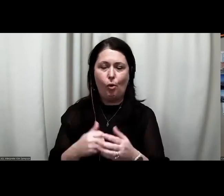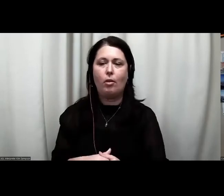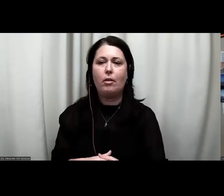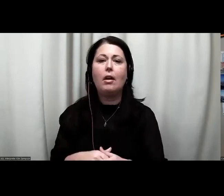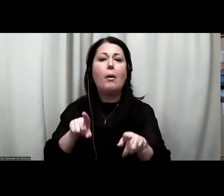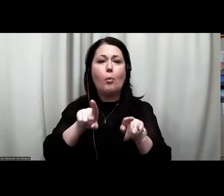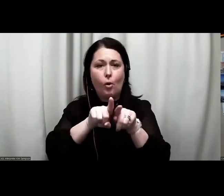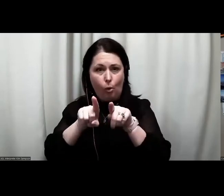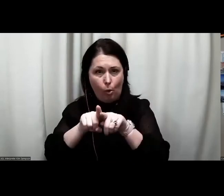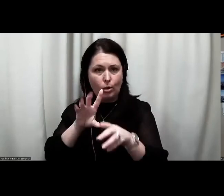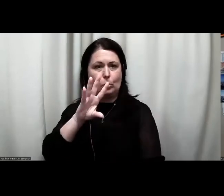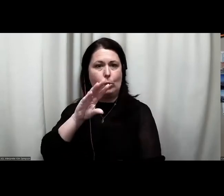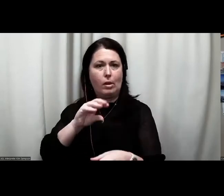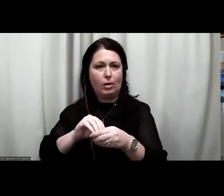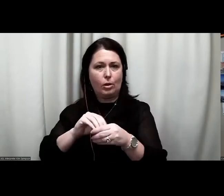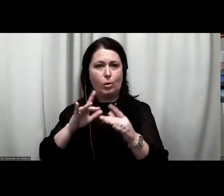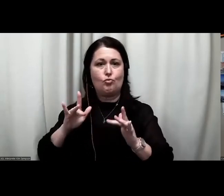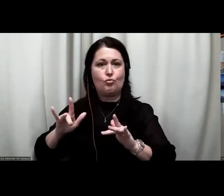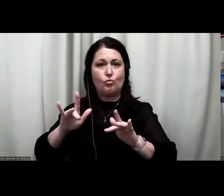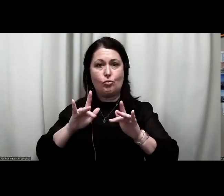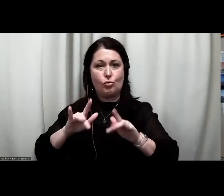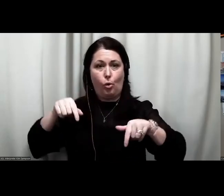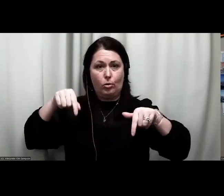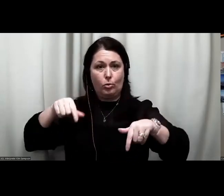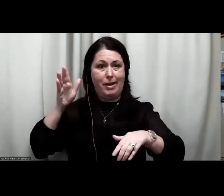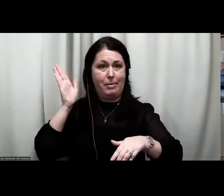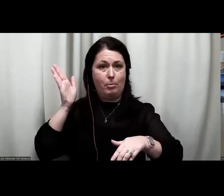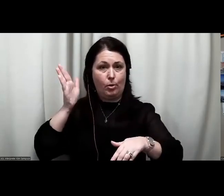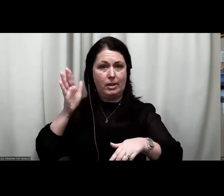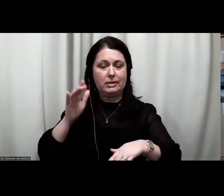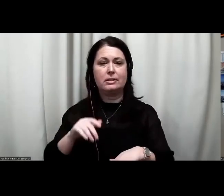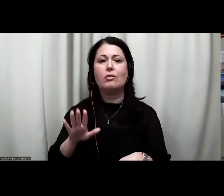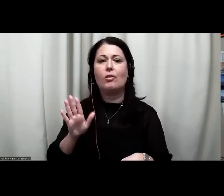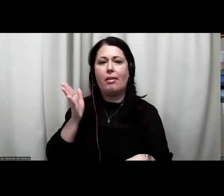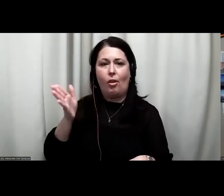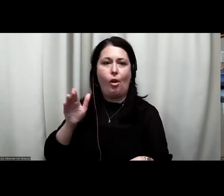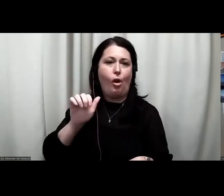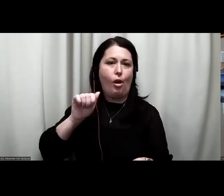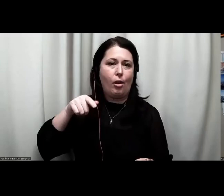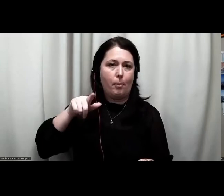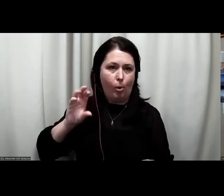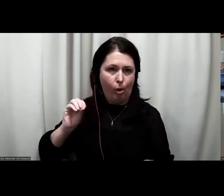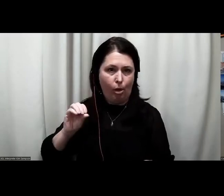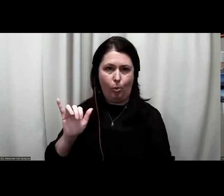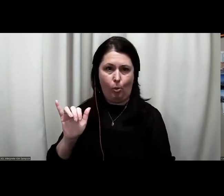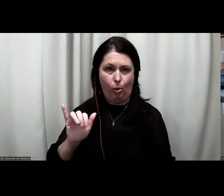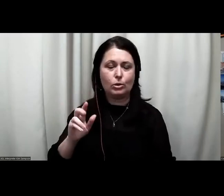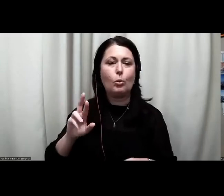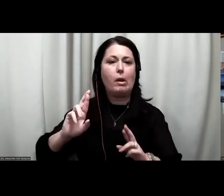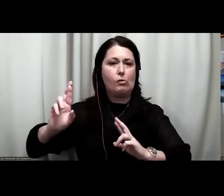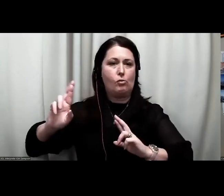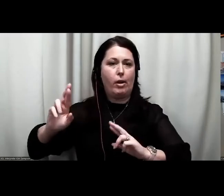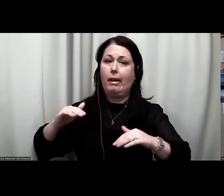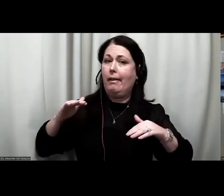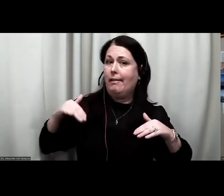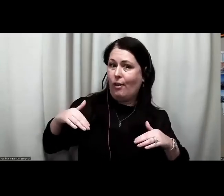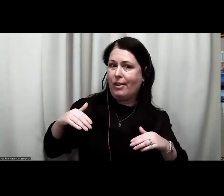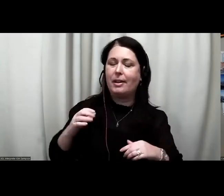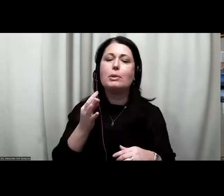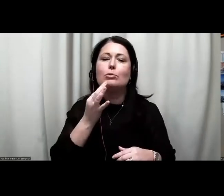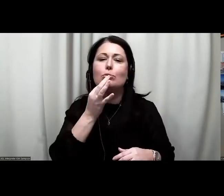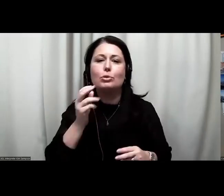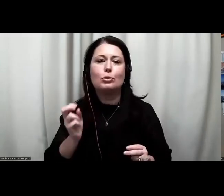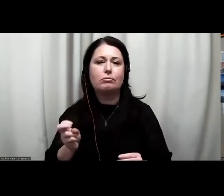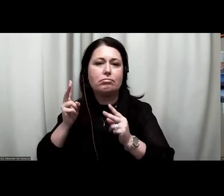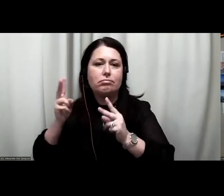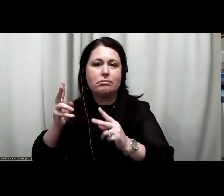will include a recording of today's entire presentation on there as well once it's ready. So it's not there right now, but feel free to check